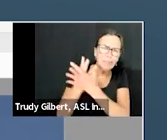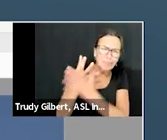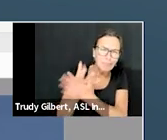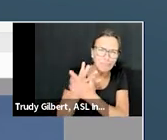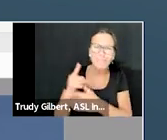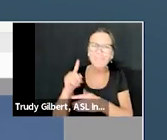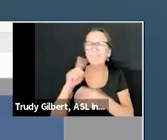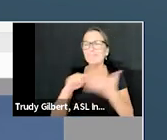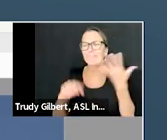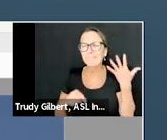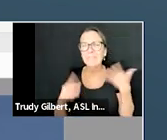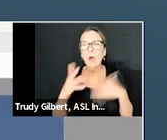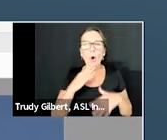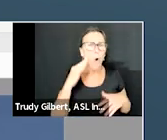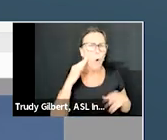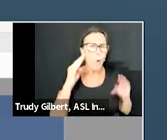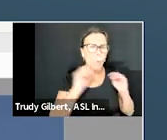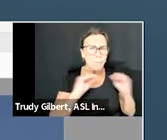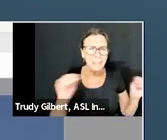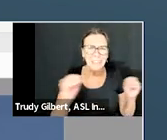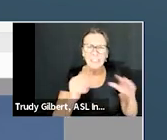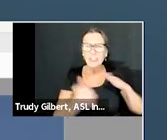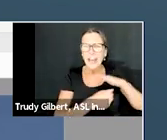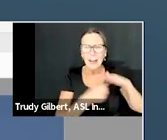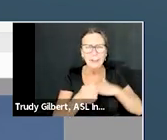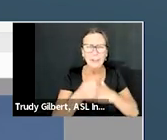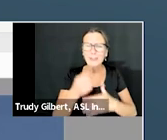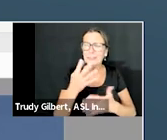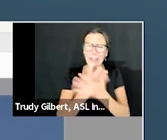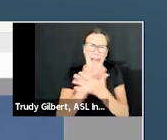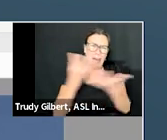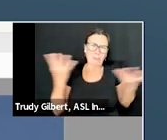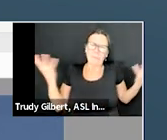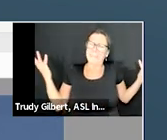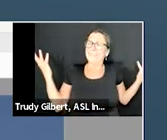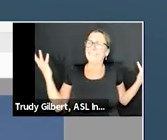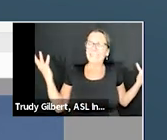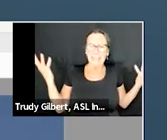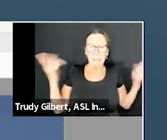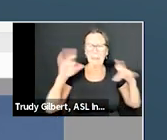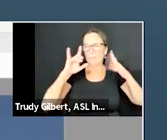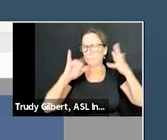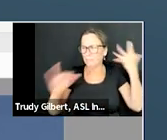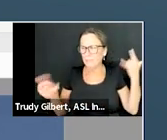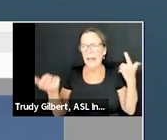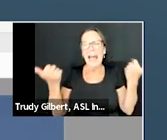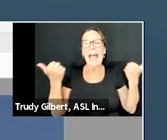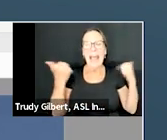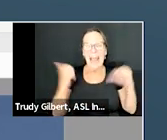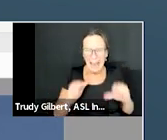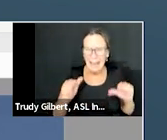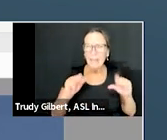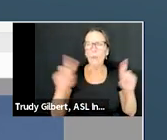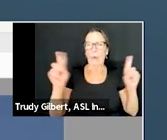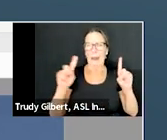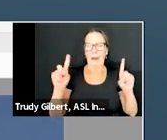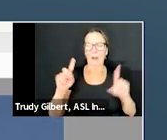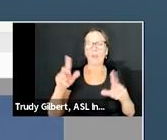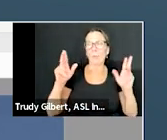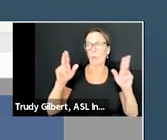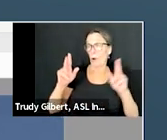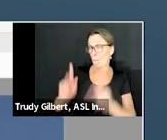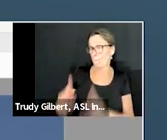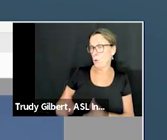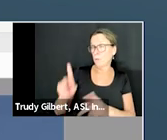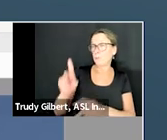facilities, and homeless shelters, and jails and prisons. So really, you know, as I've said, anywhere that a person with disability is